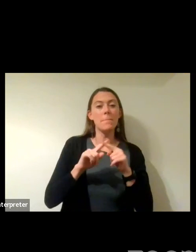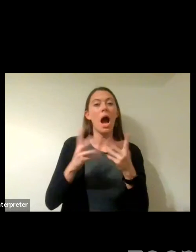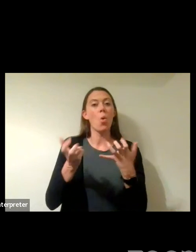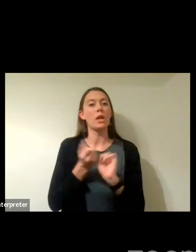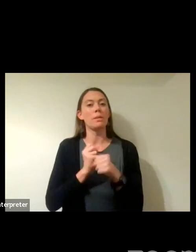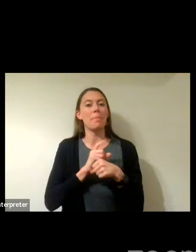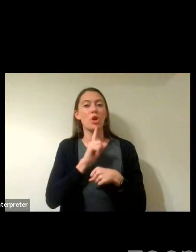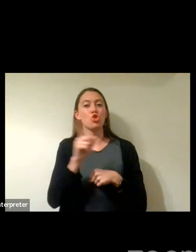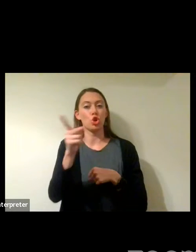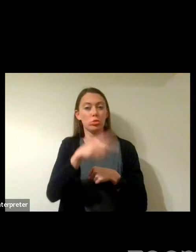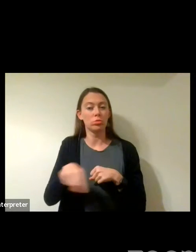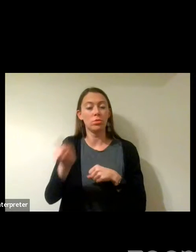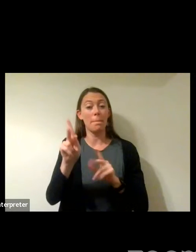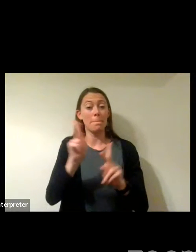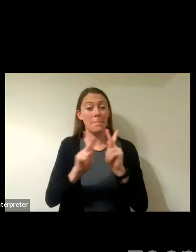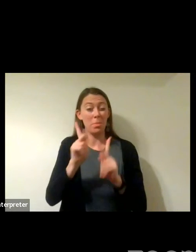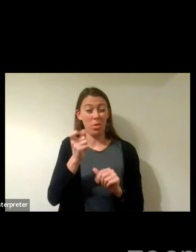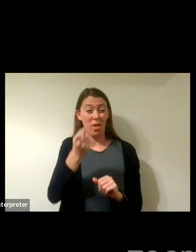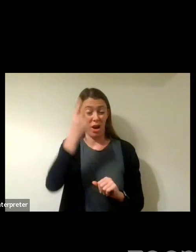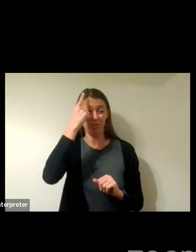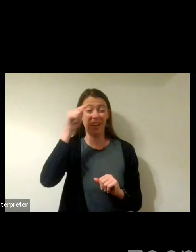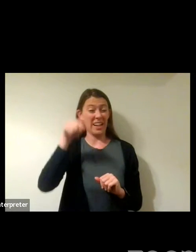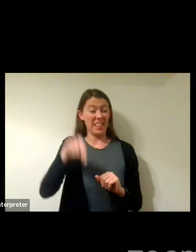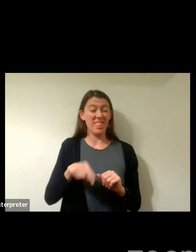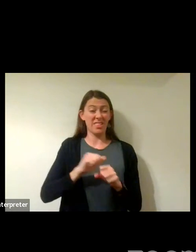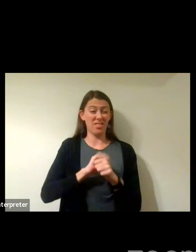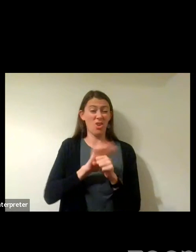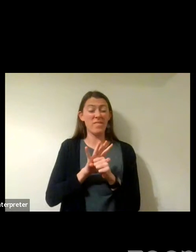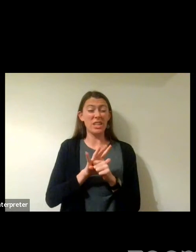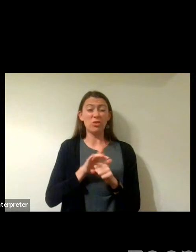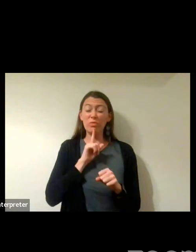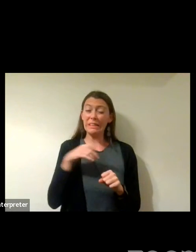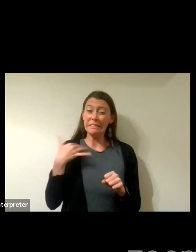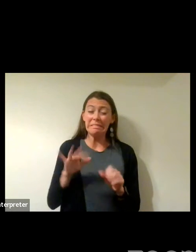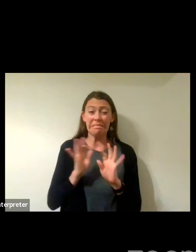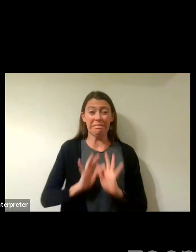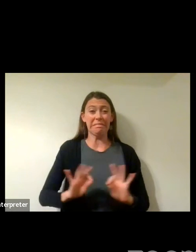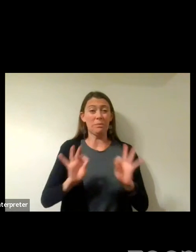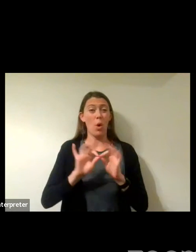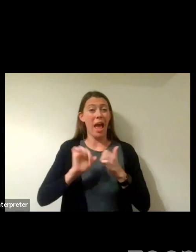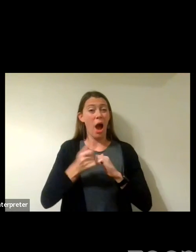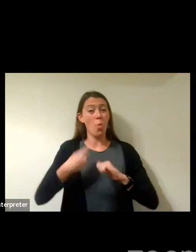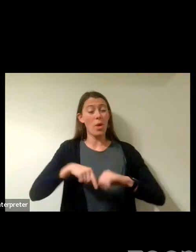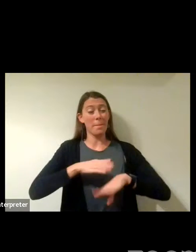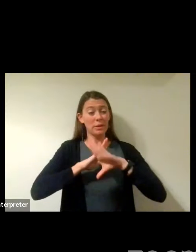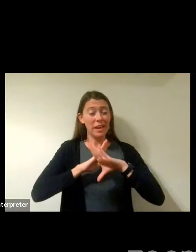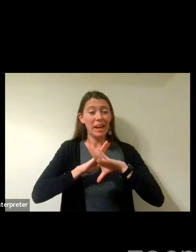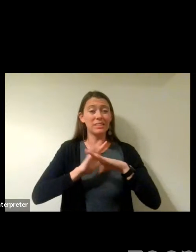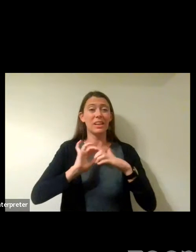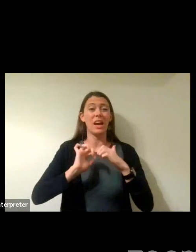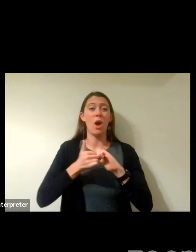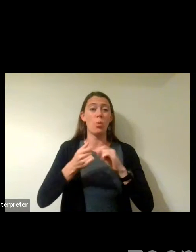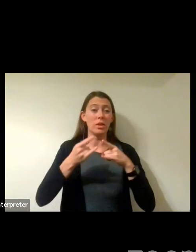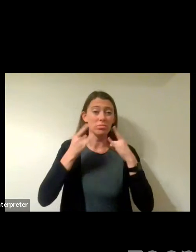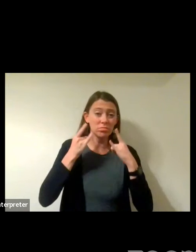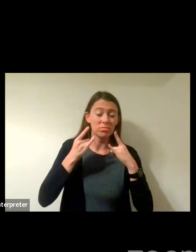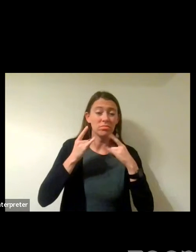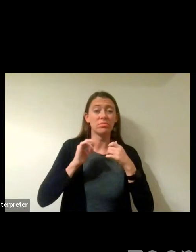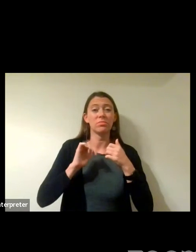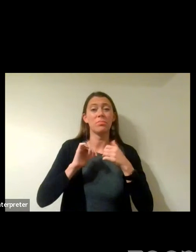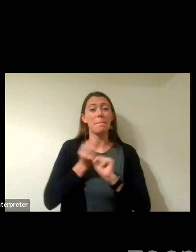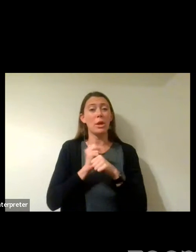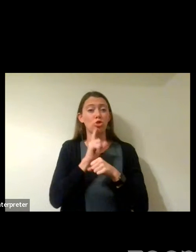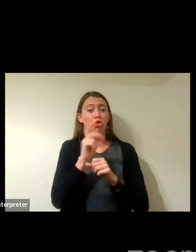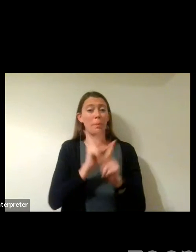important, and the more voices that can say that, the better. I appreciate